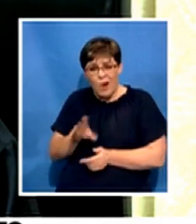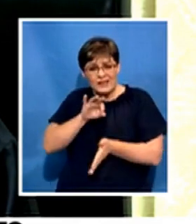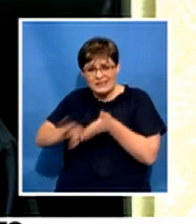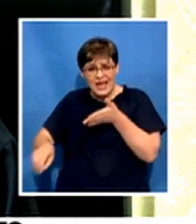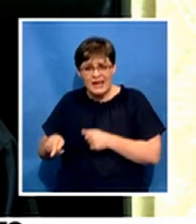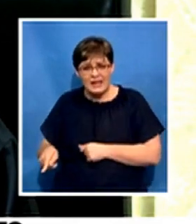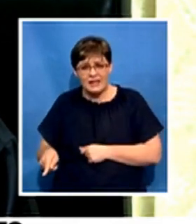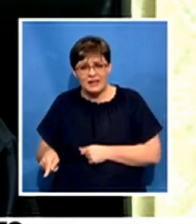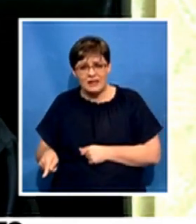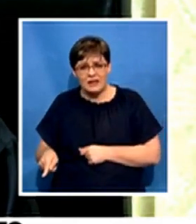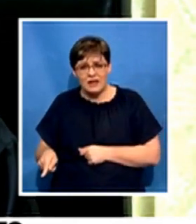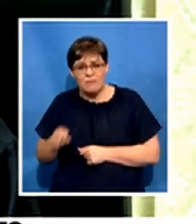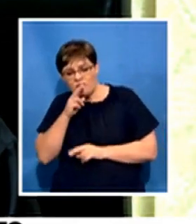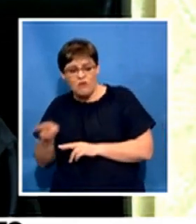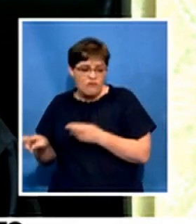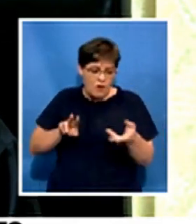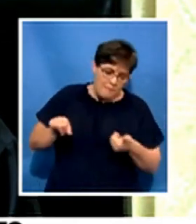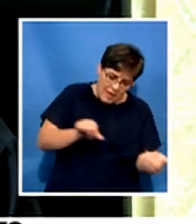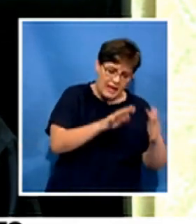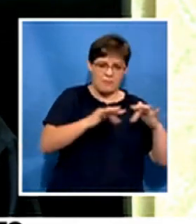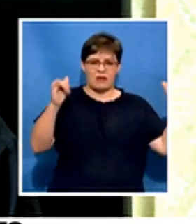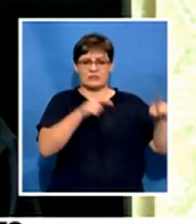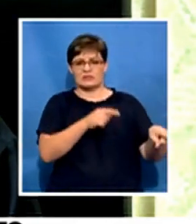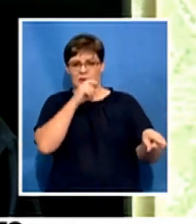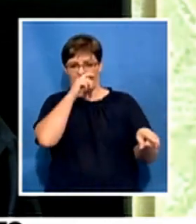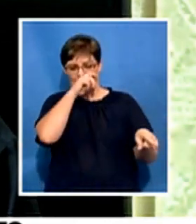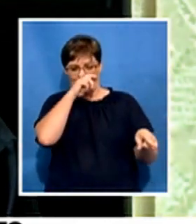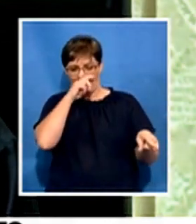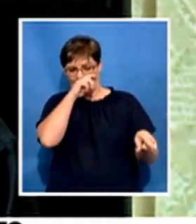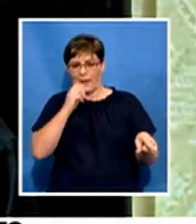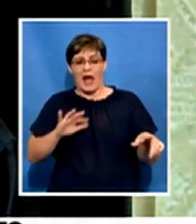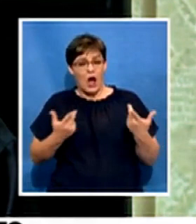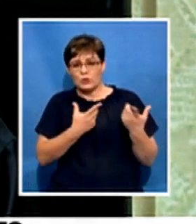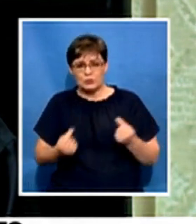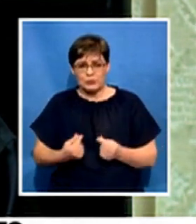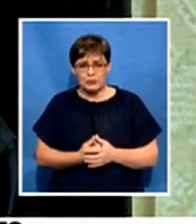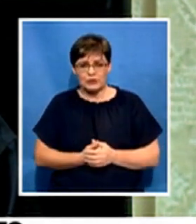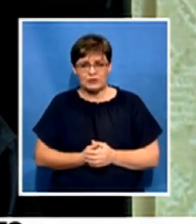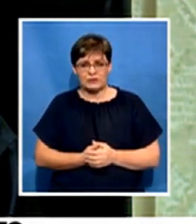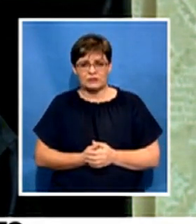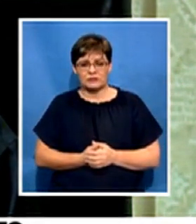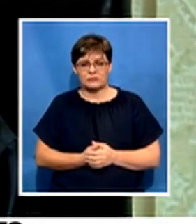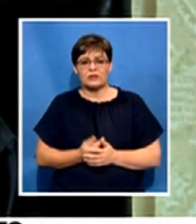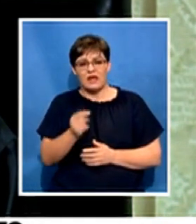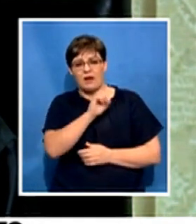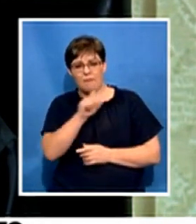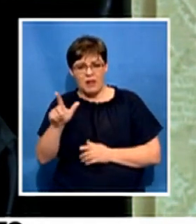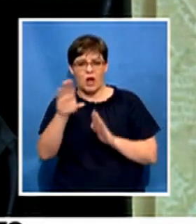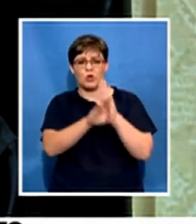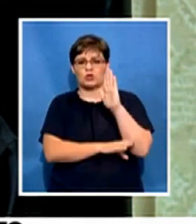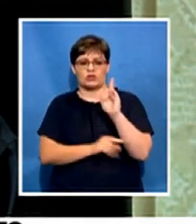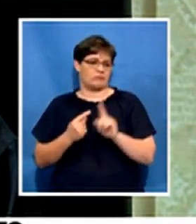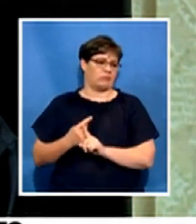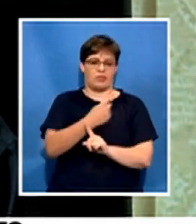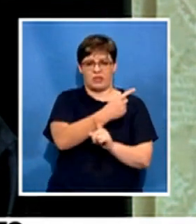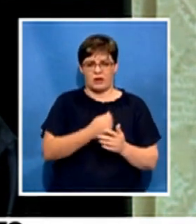Parliament. But he can only do so if the bill is unconstitutional or the public participation processes